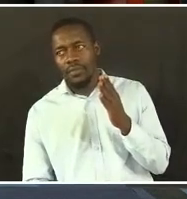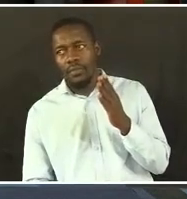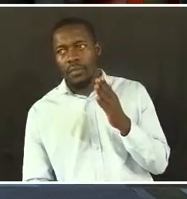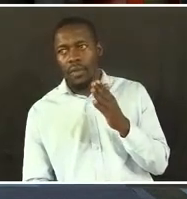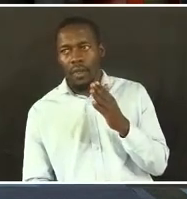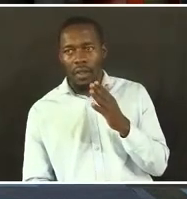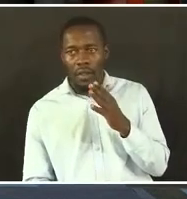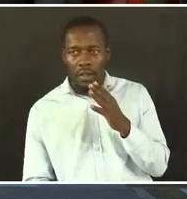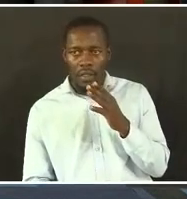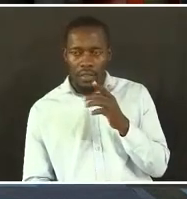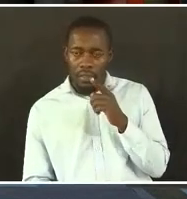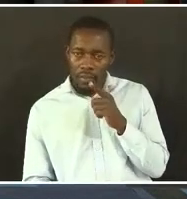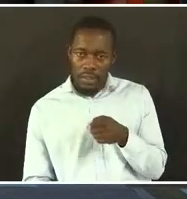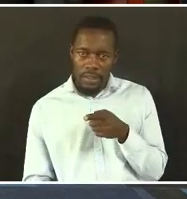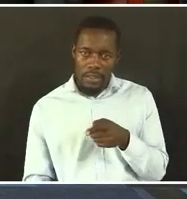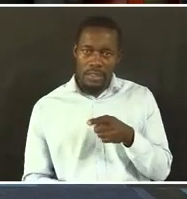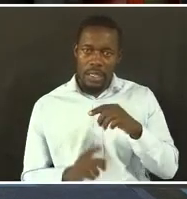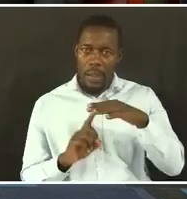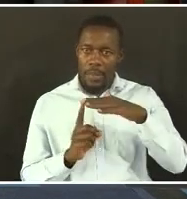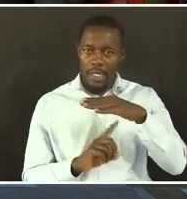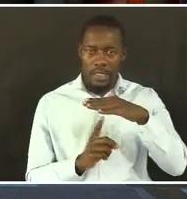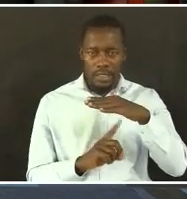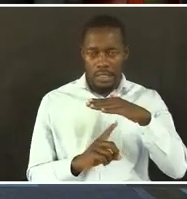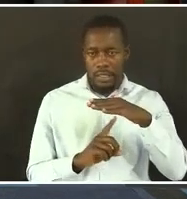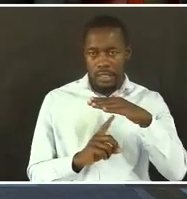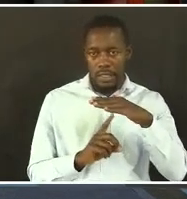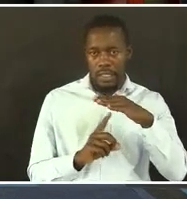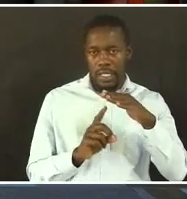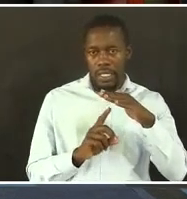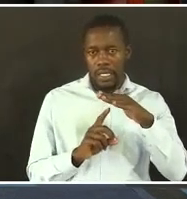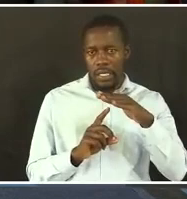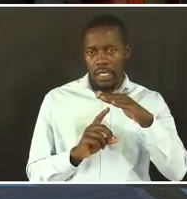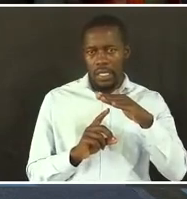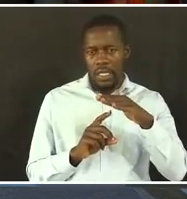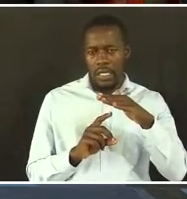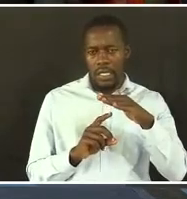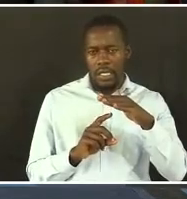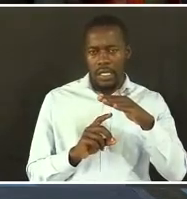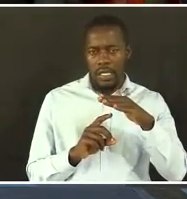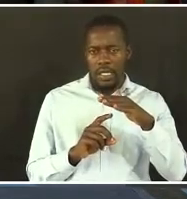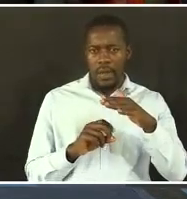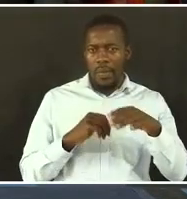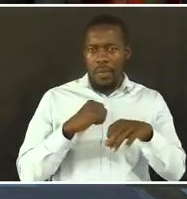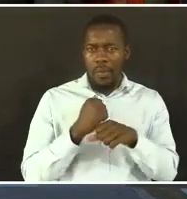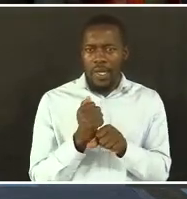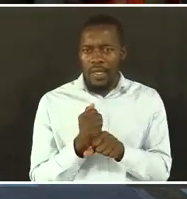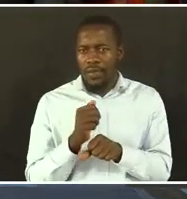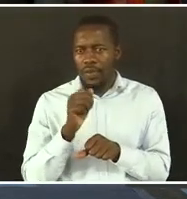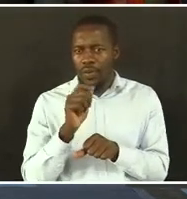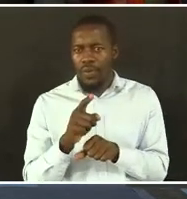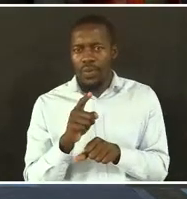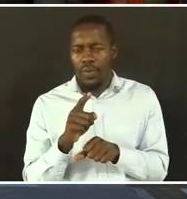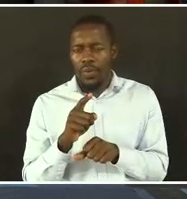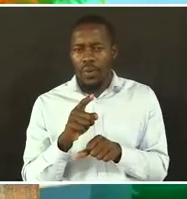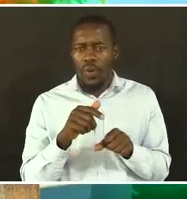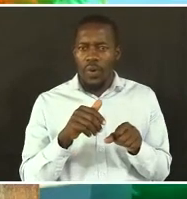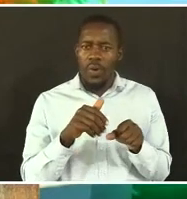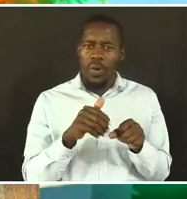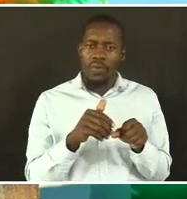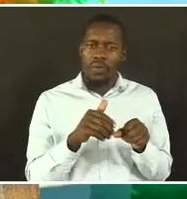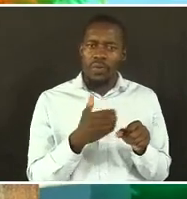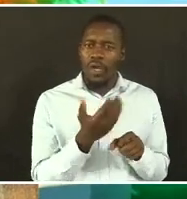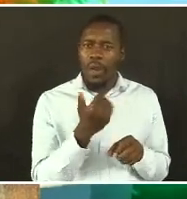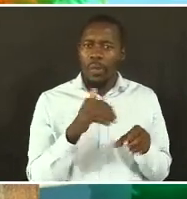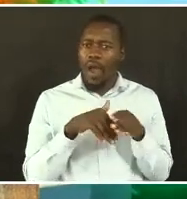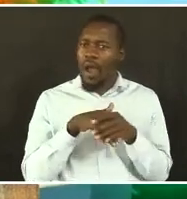is outside our normal comfort zone. It's a ministry that goes beyond.